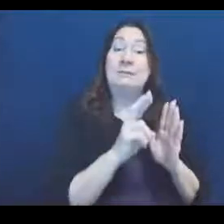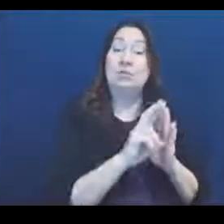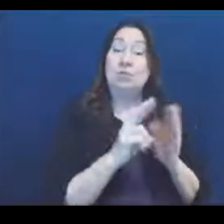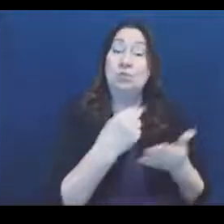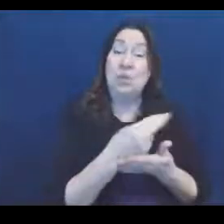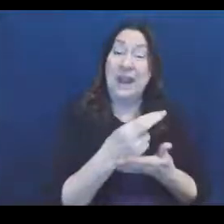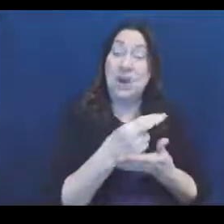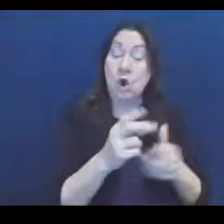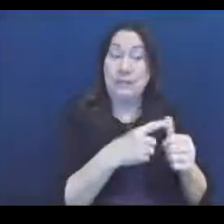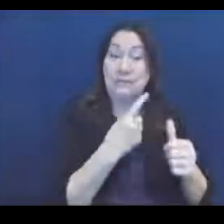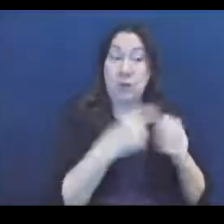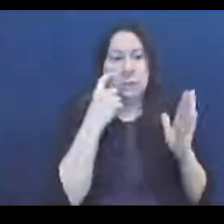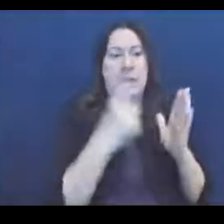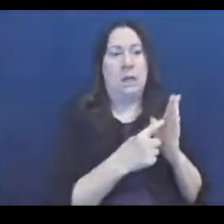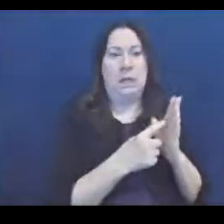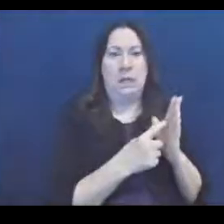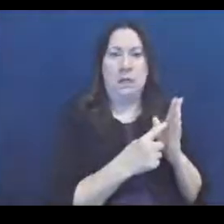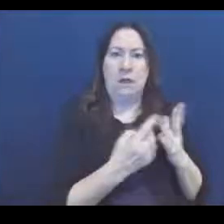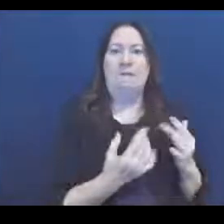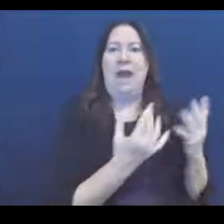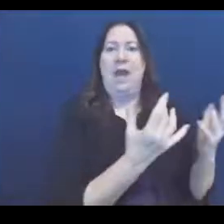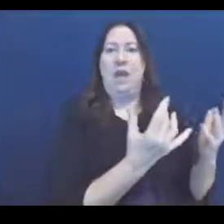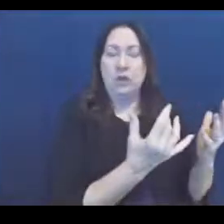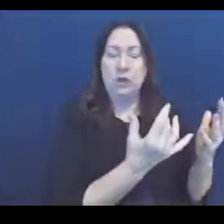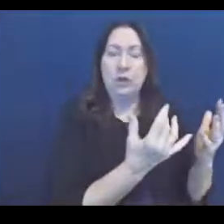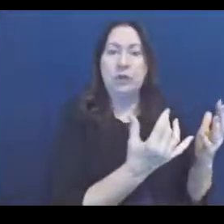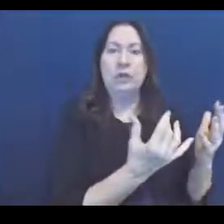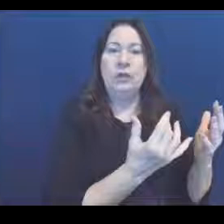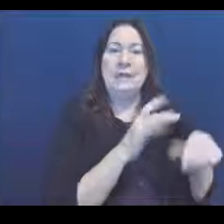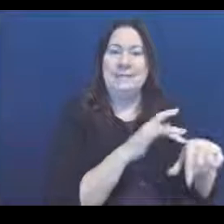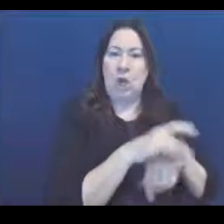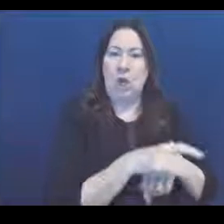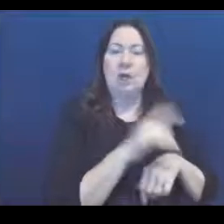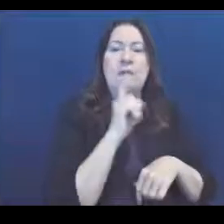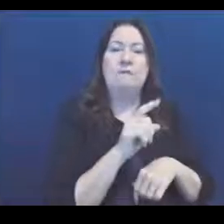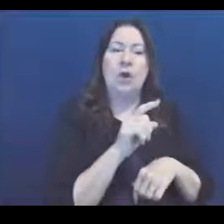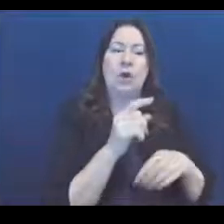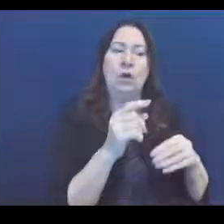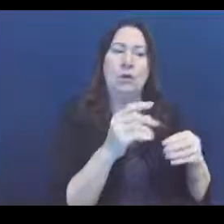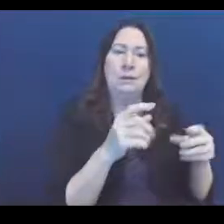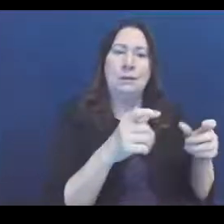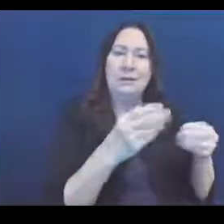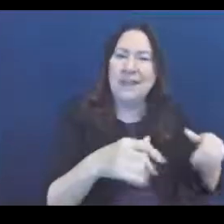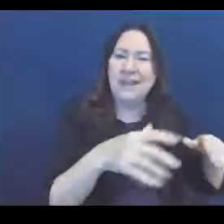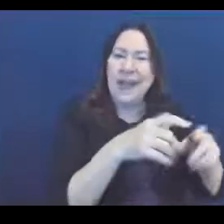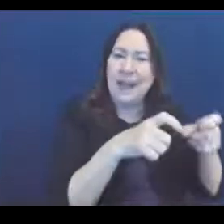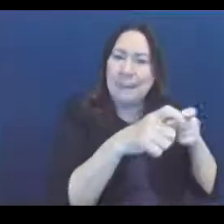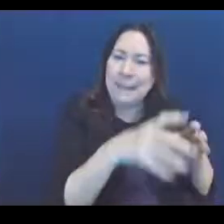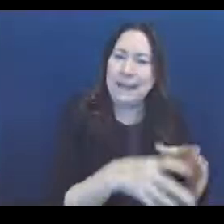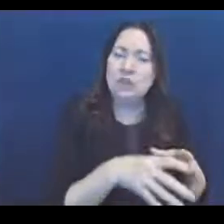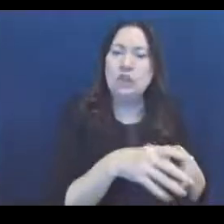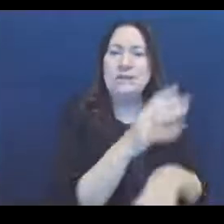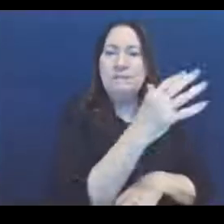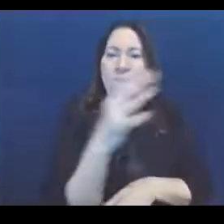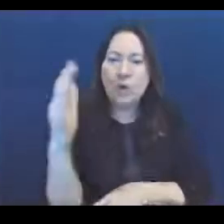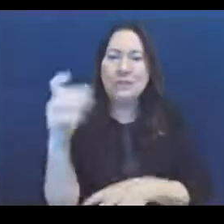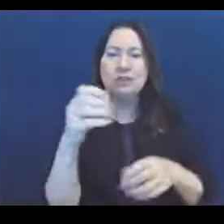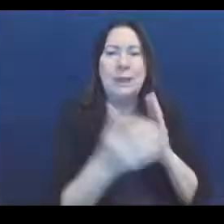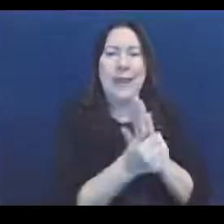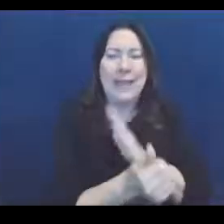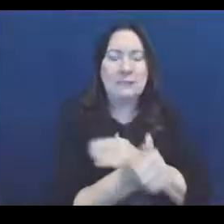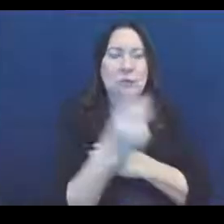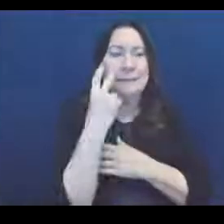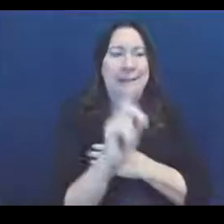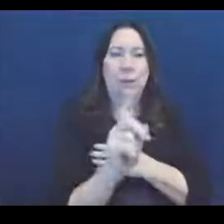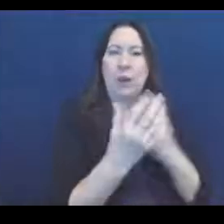wildfire. So it helps as like an early indication tool for the land managers, the forestry experts, to help them keep a handle on where fires are